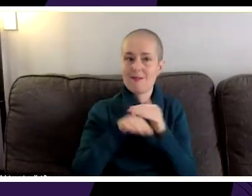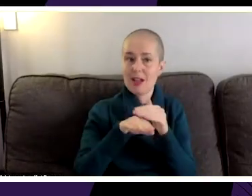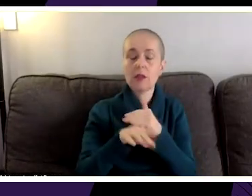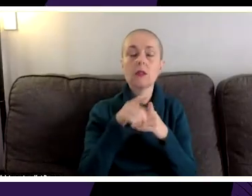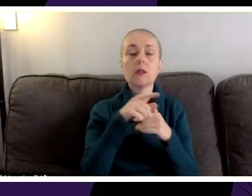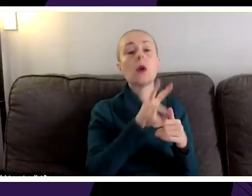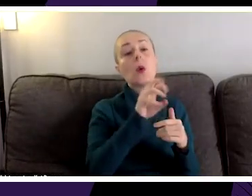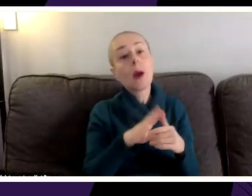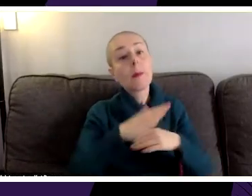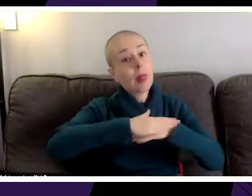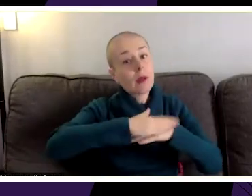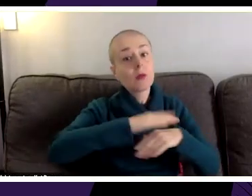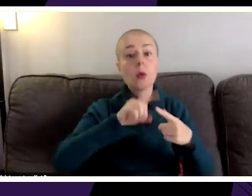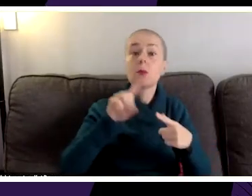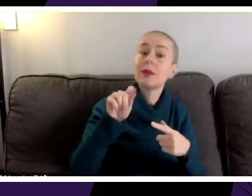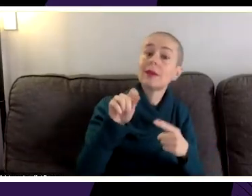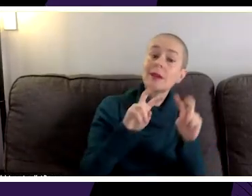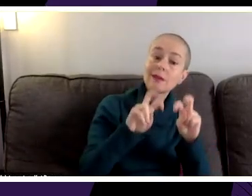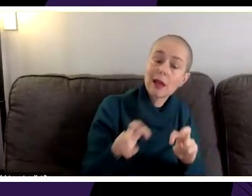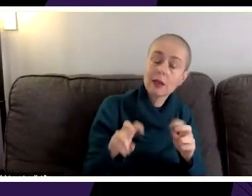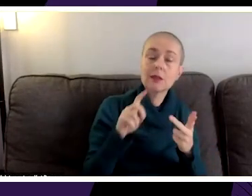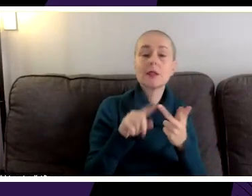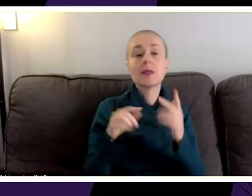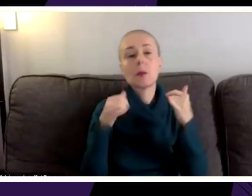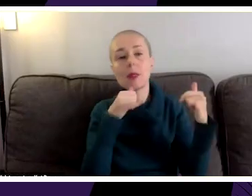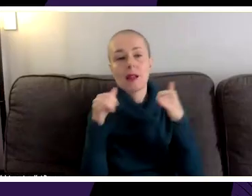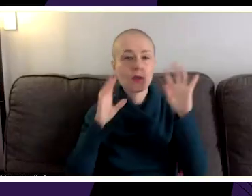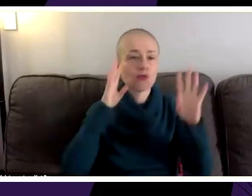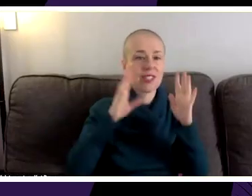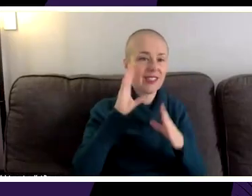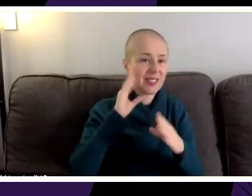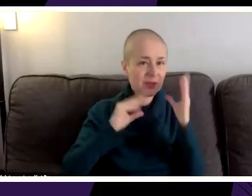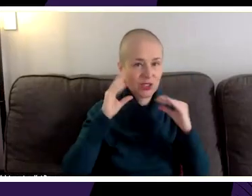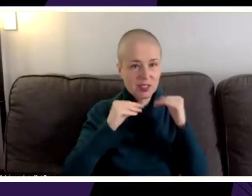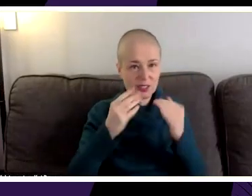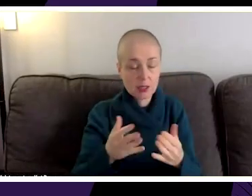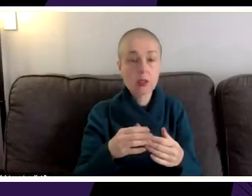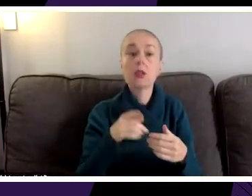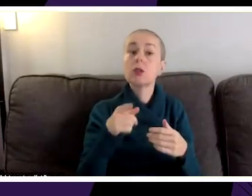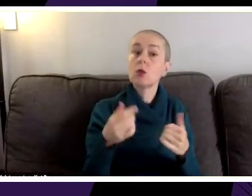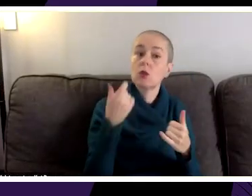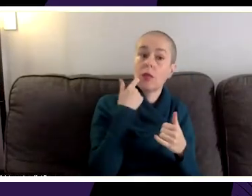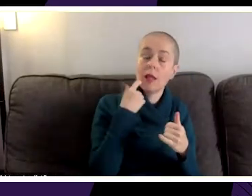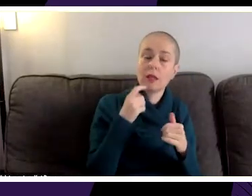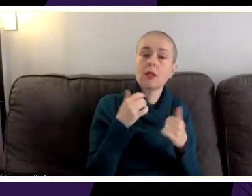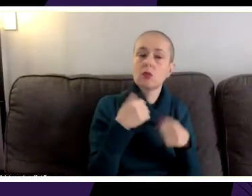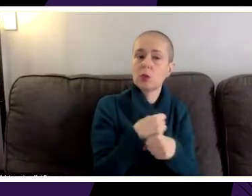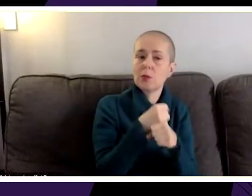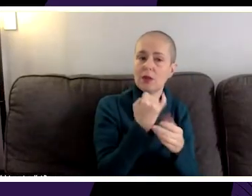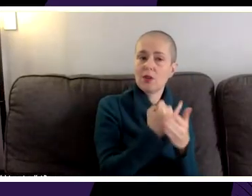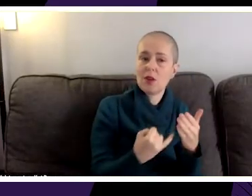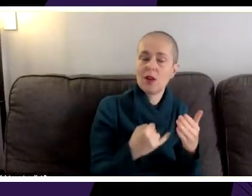analysis tooling to playful creative experiences. And lately, he's been experimenting with making art using his trusty pen